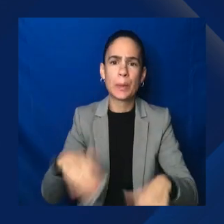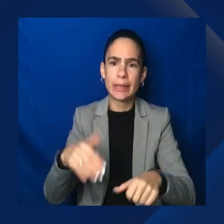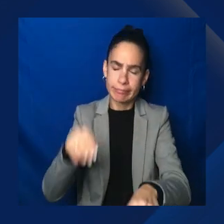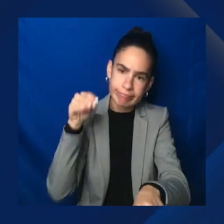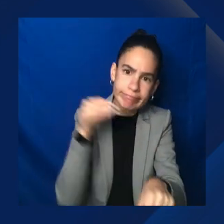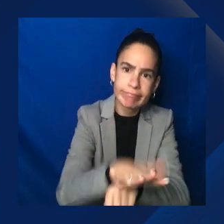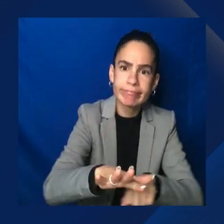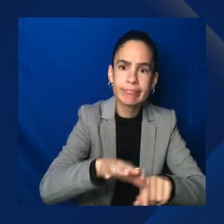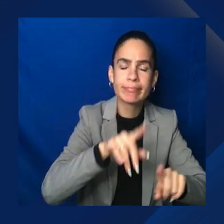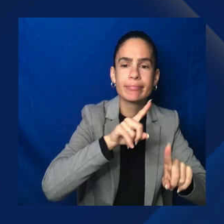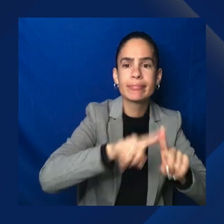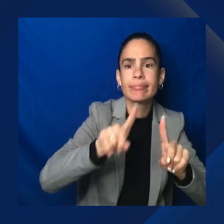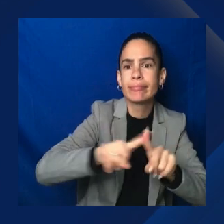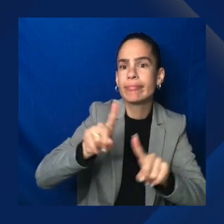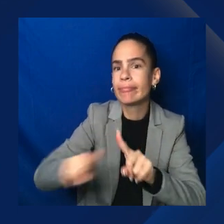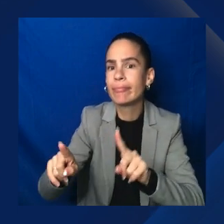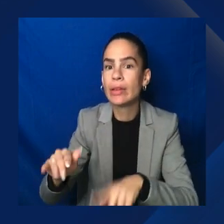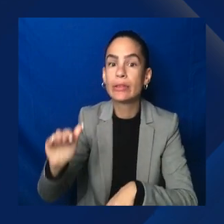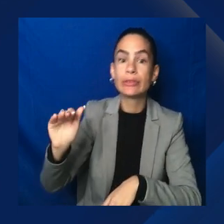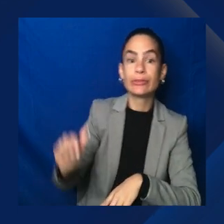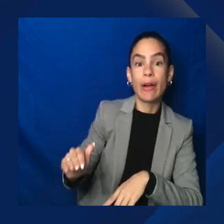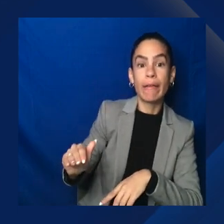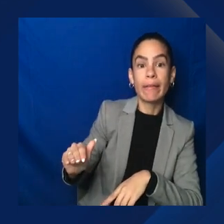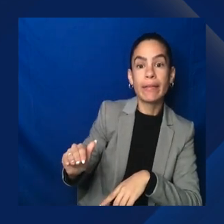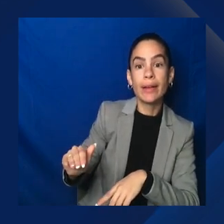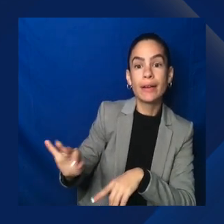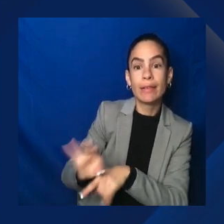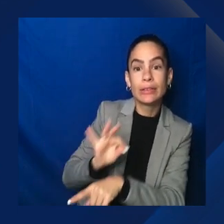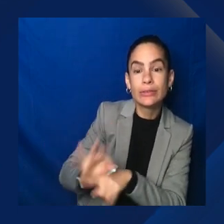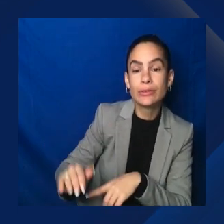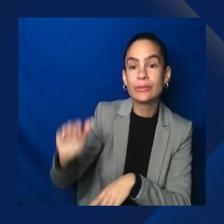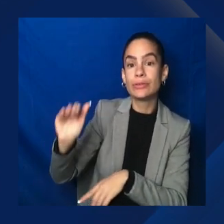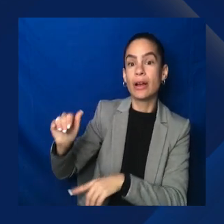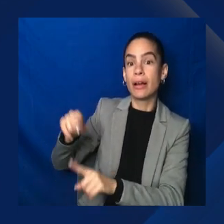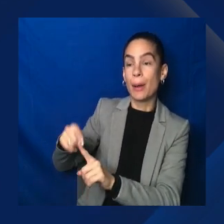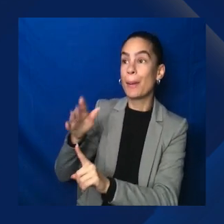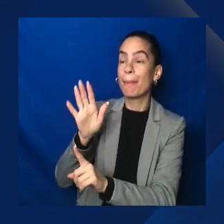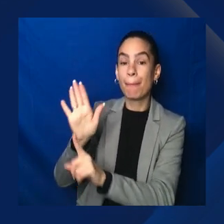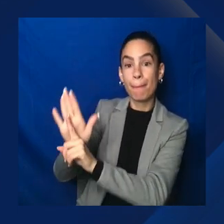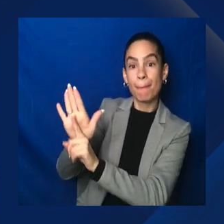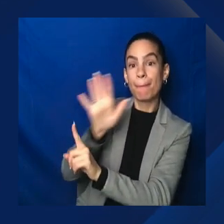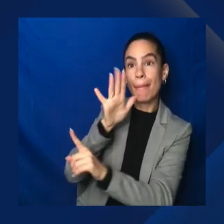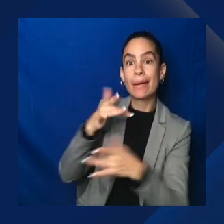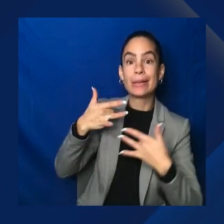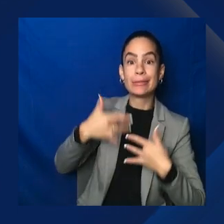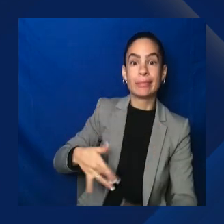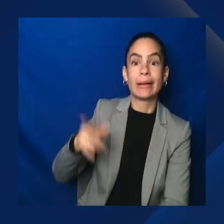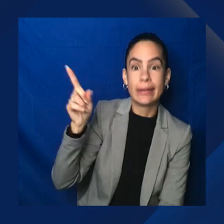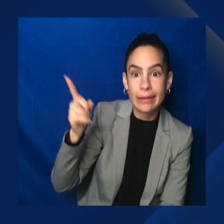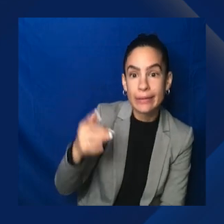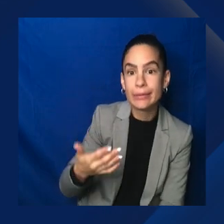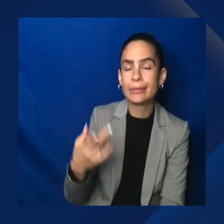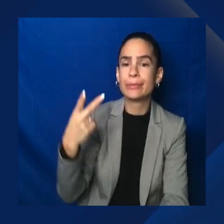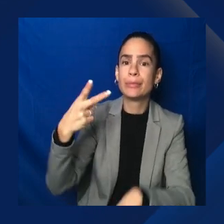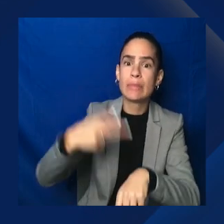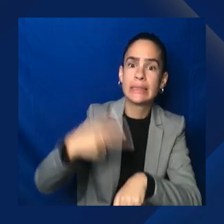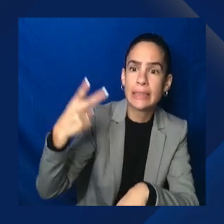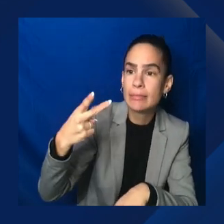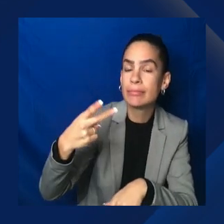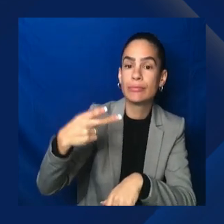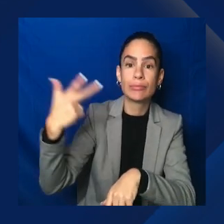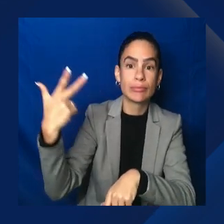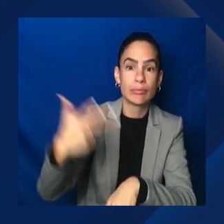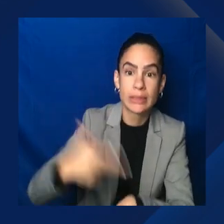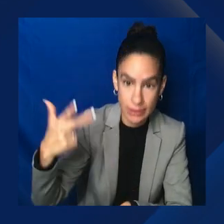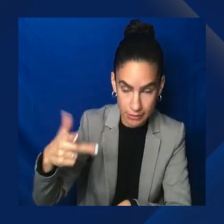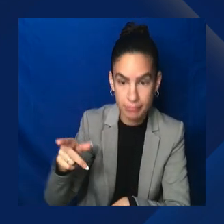know that children of depressed mothers are at least 2 to 3 times more likely to develop adjustment